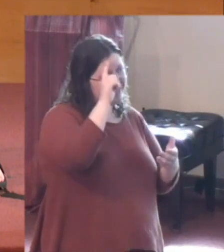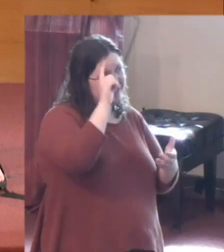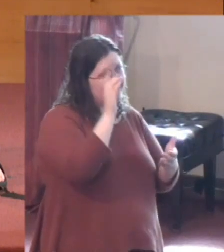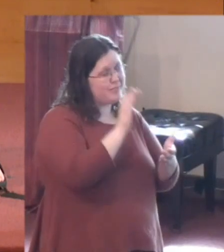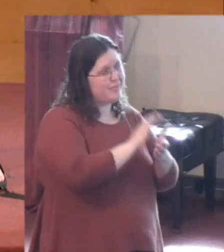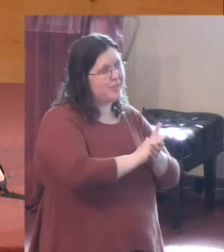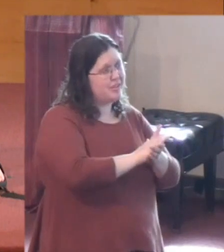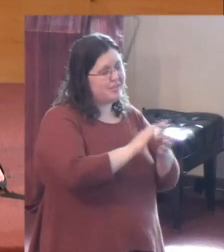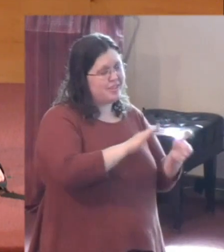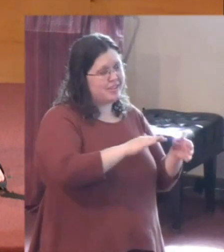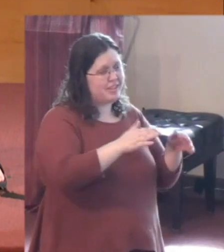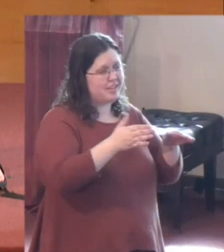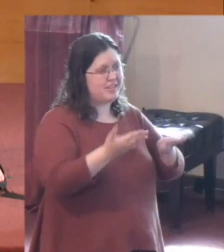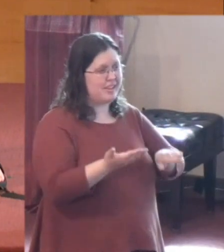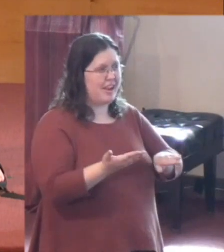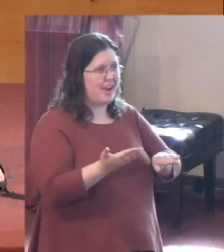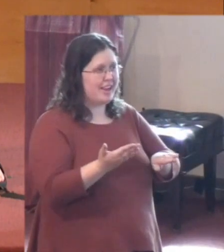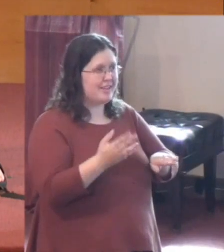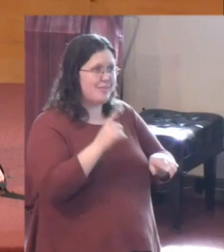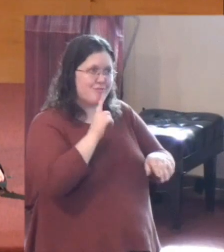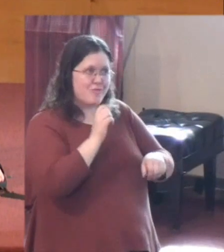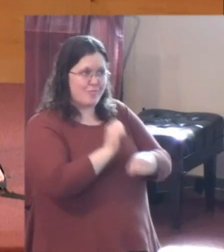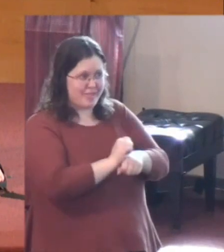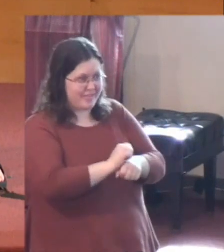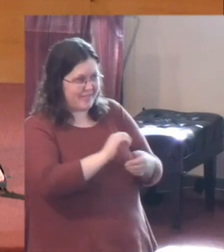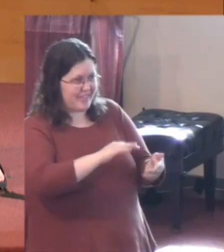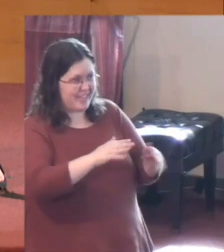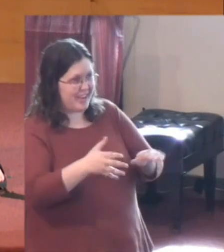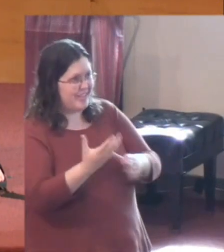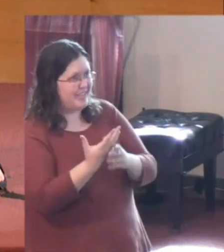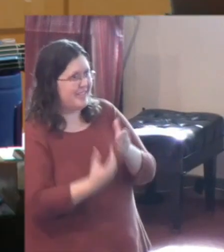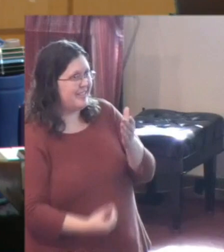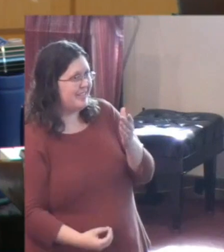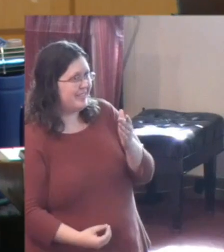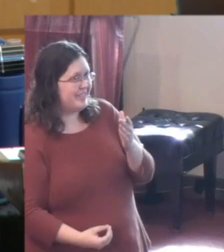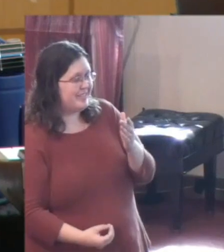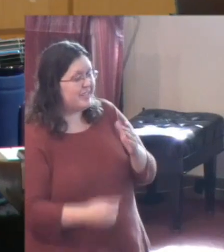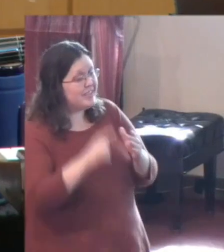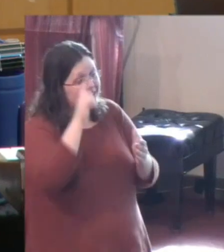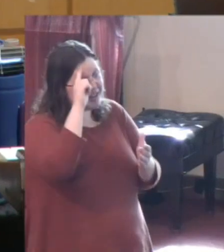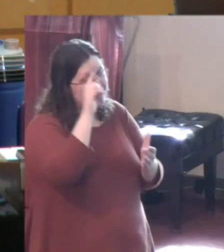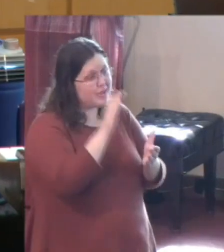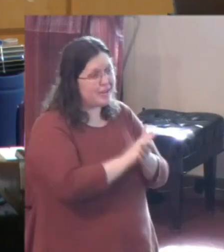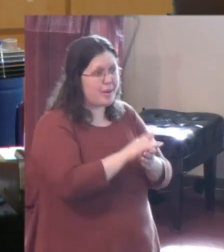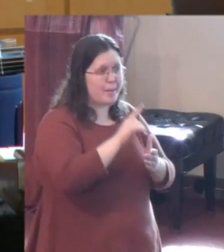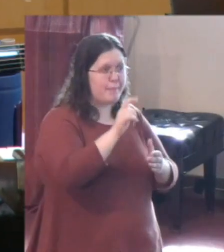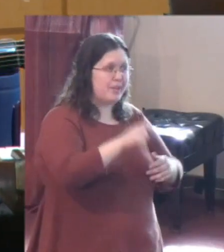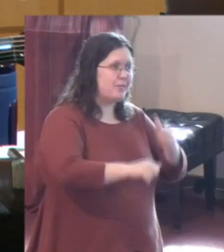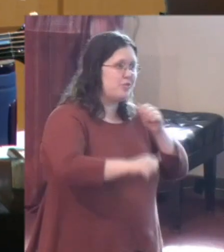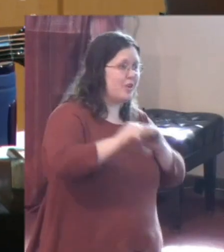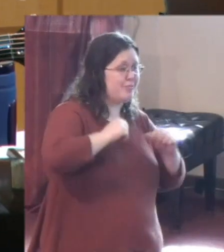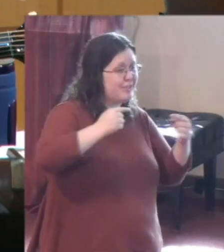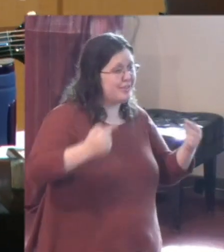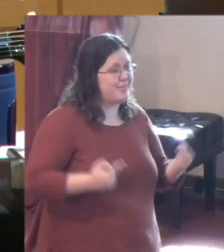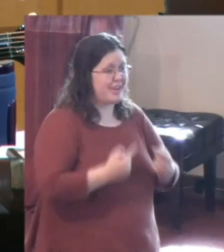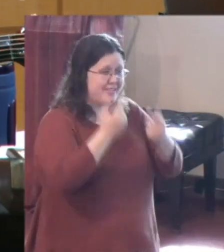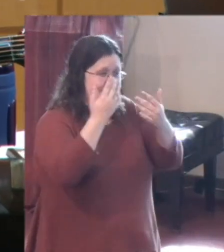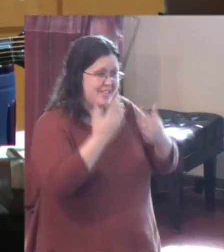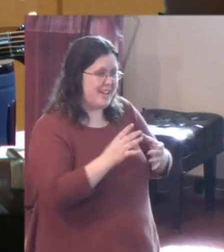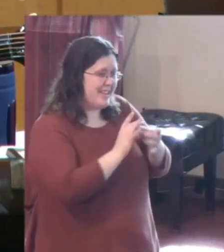that dying is dying. Let go of the belief that there has to be drama and pain and